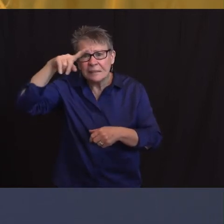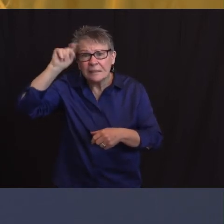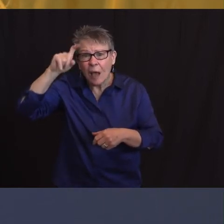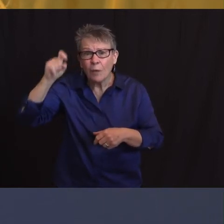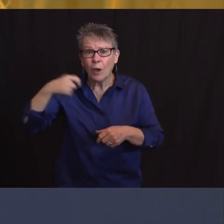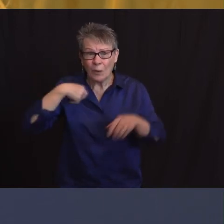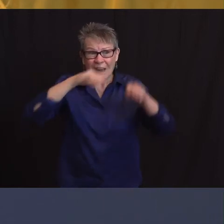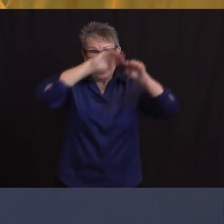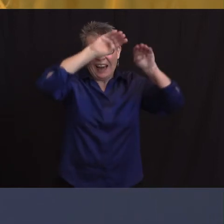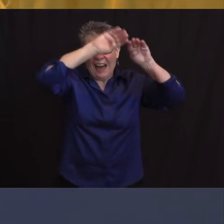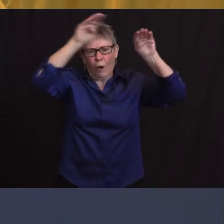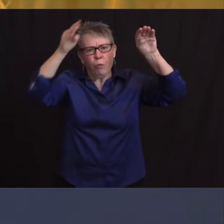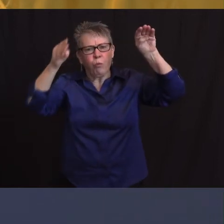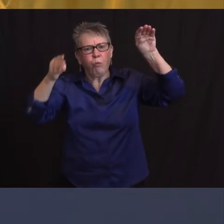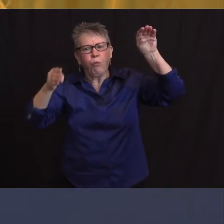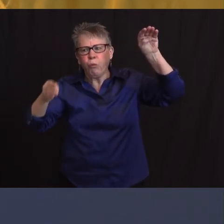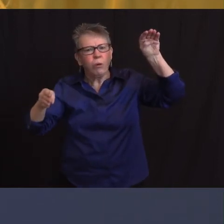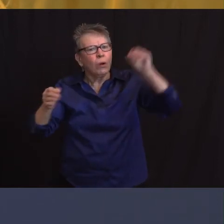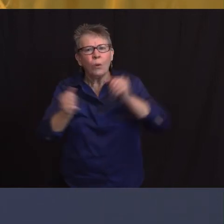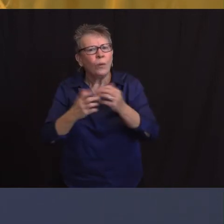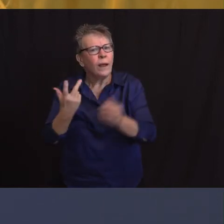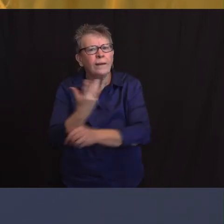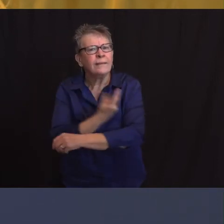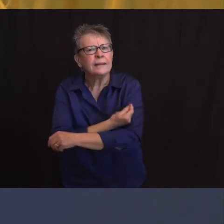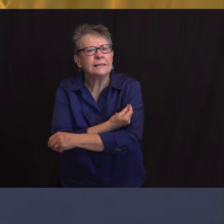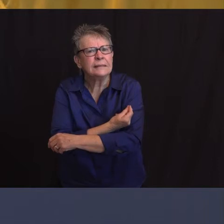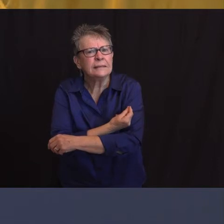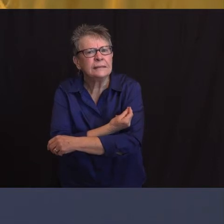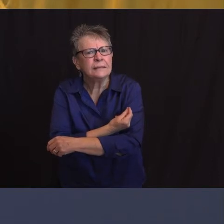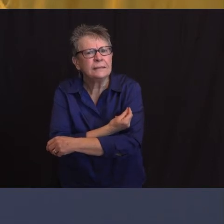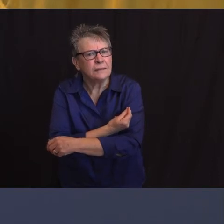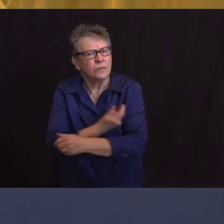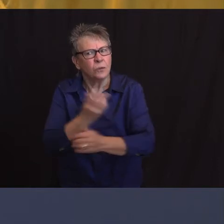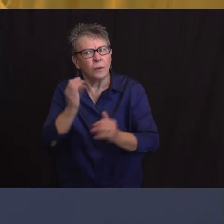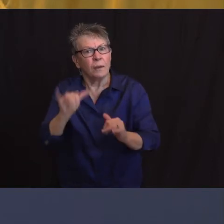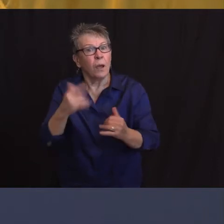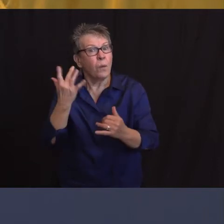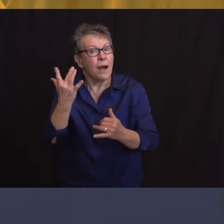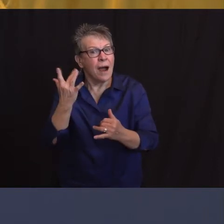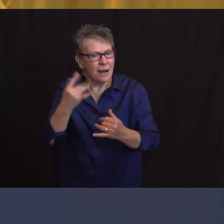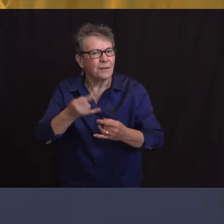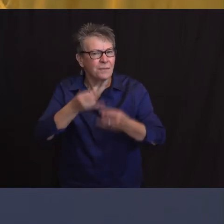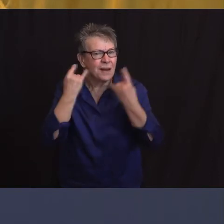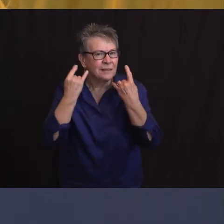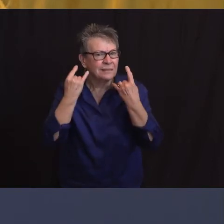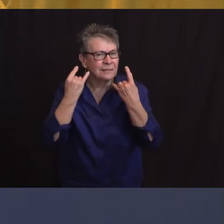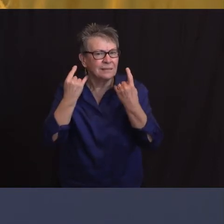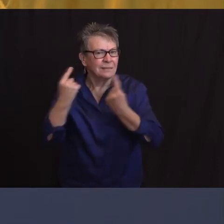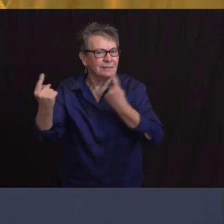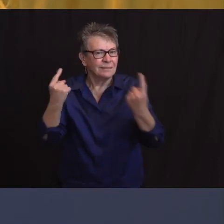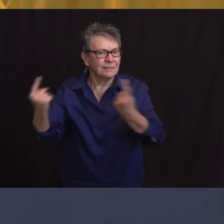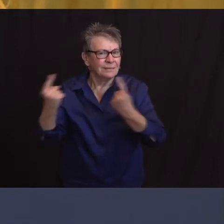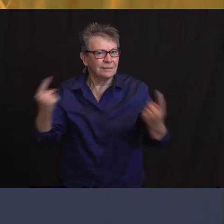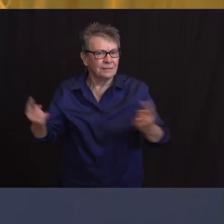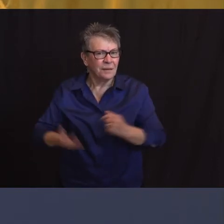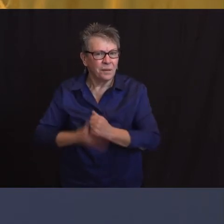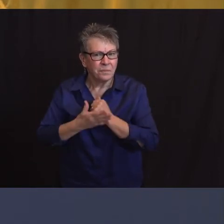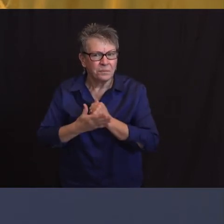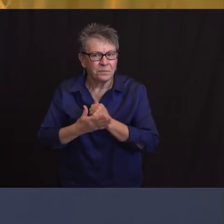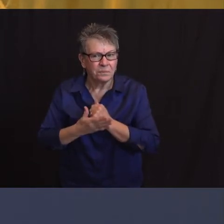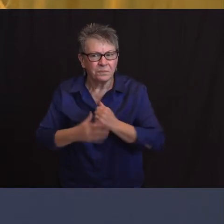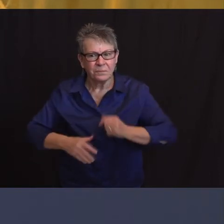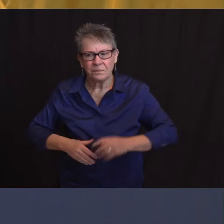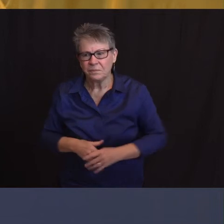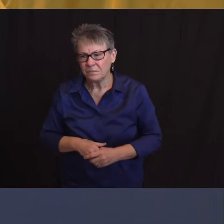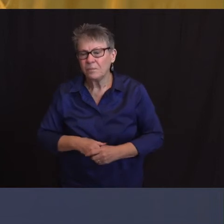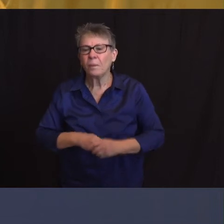accelerant to get to where we want to get to faster. Thank you both. Charlie, how are you? Good afternoon, and thank you